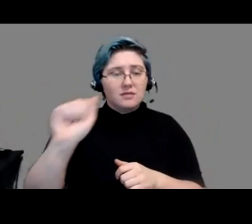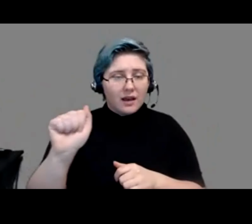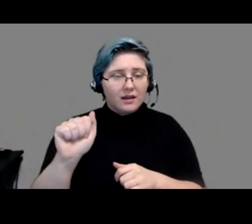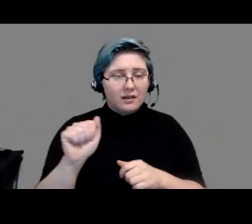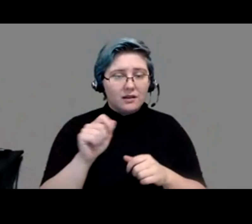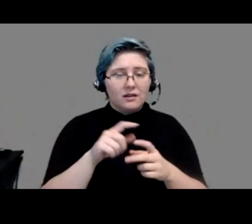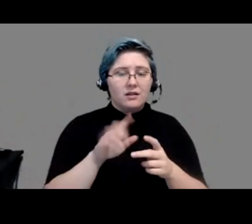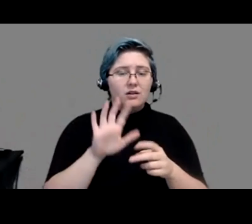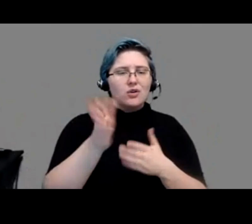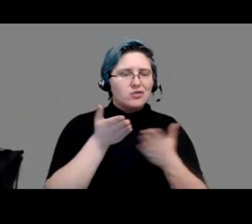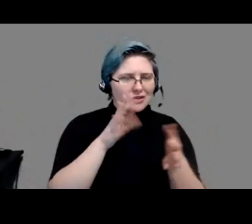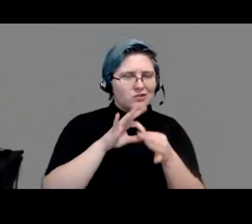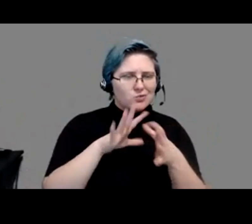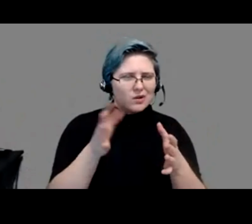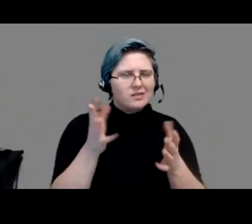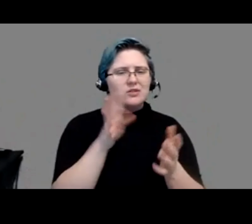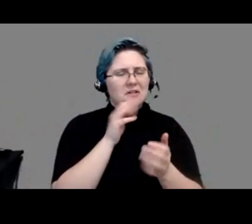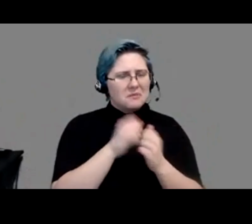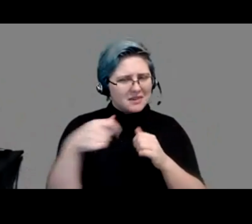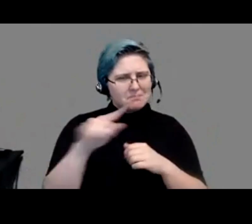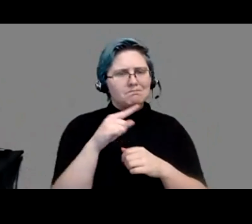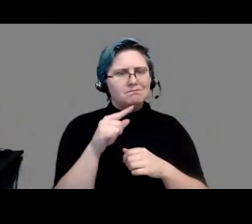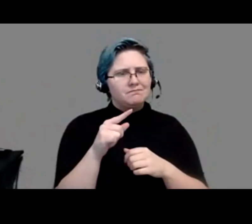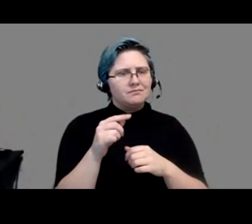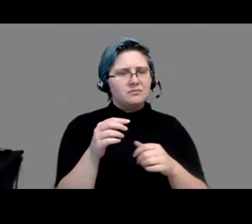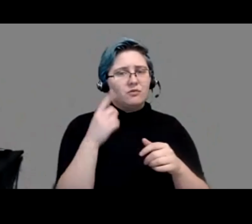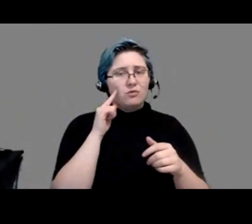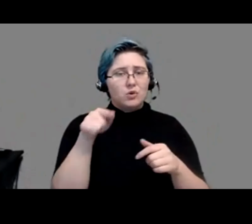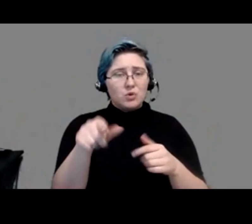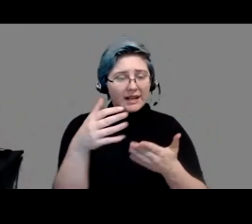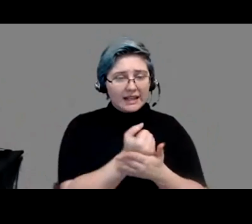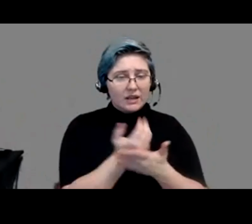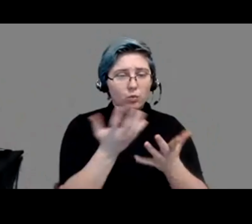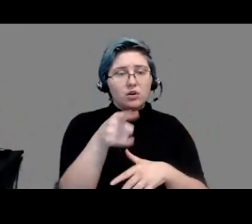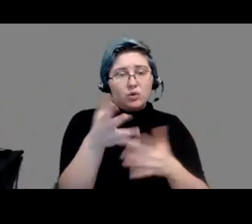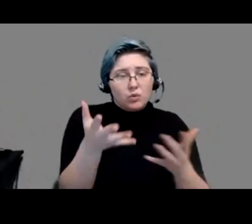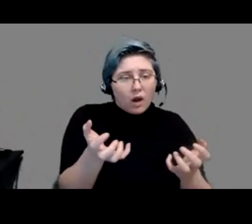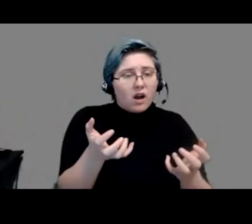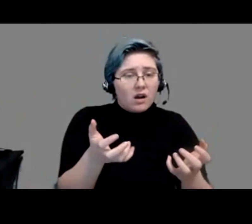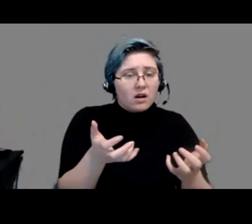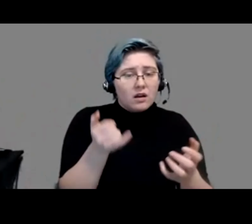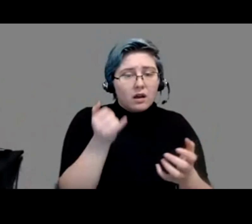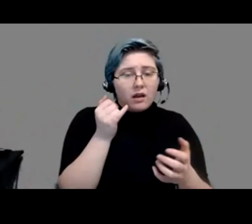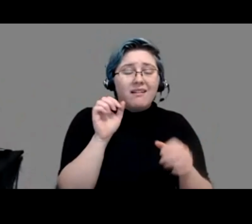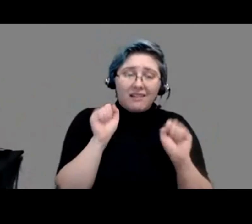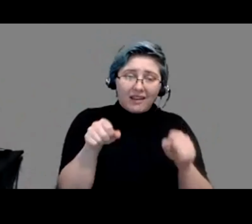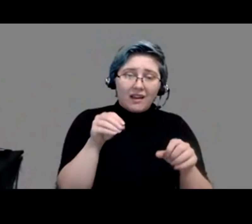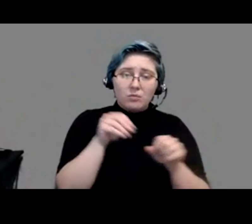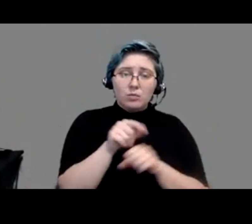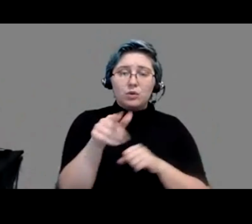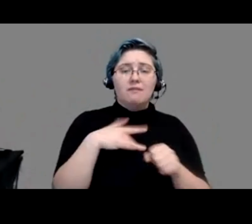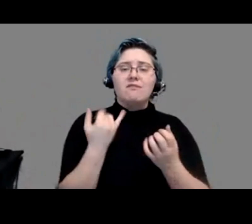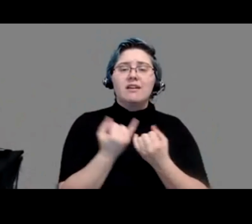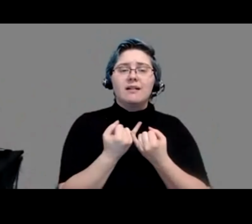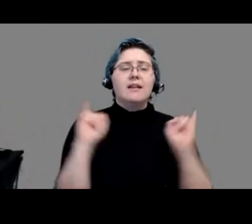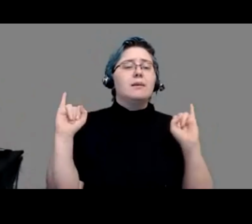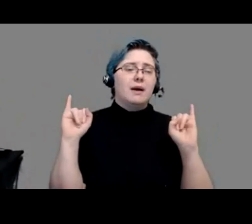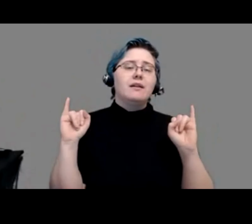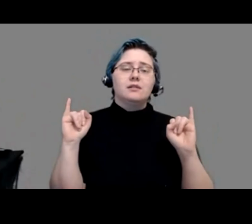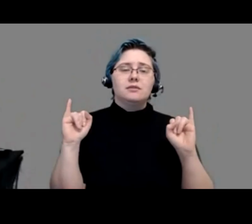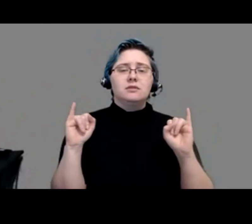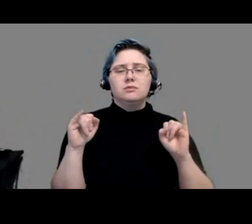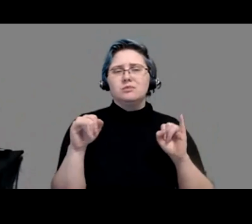and service coordinators to get these things that you want, because it can make you feel independent. You